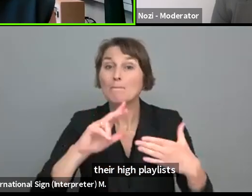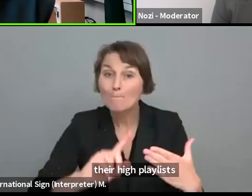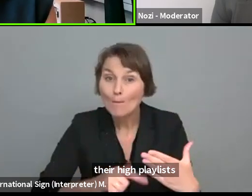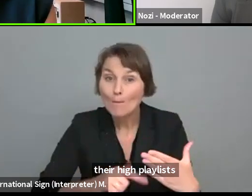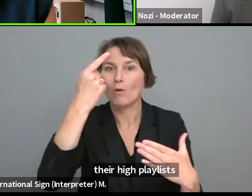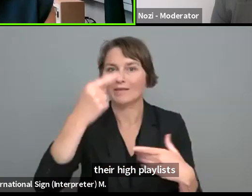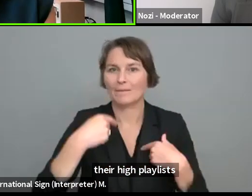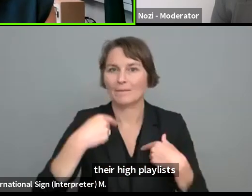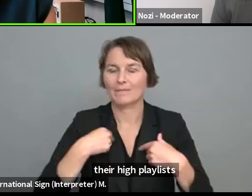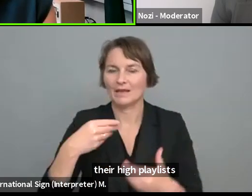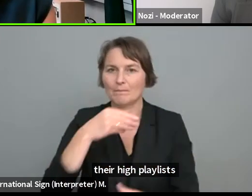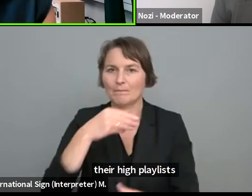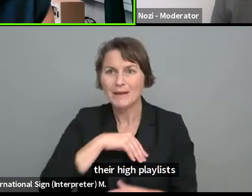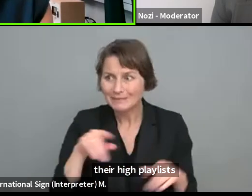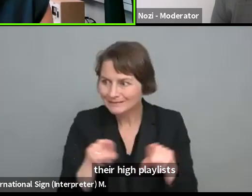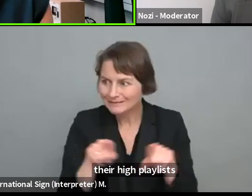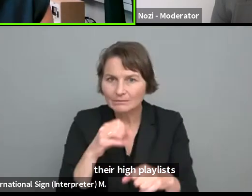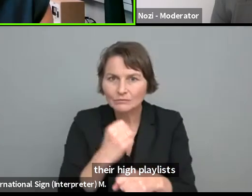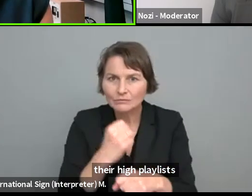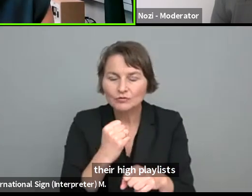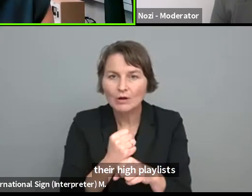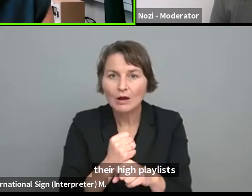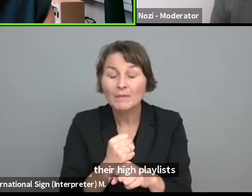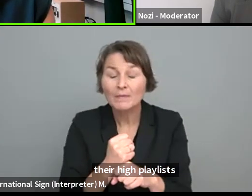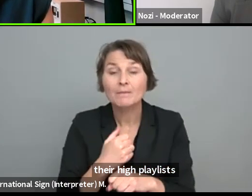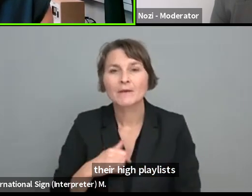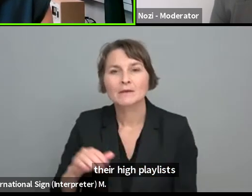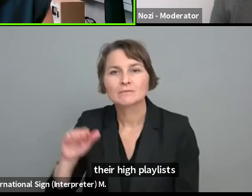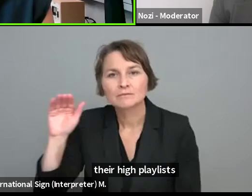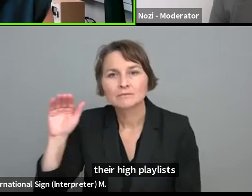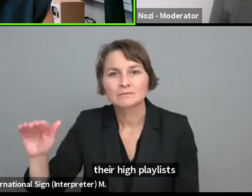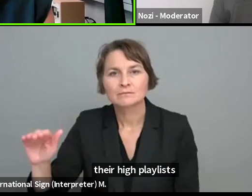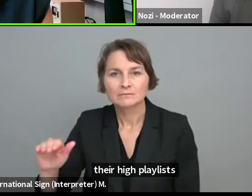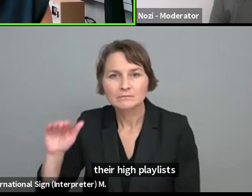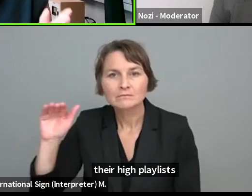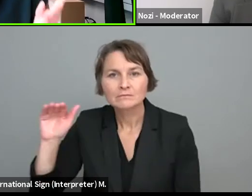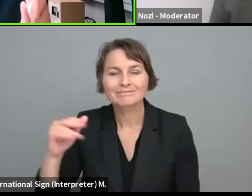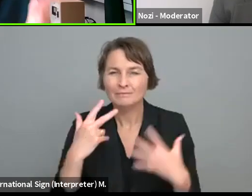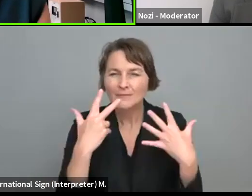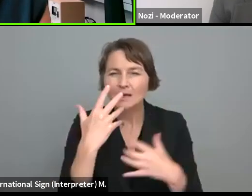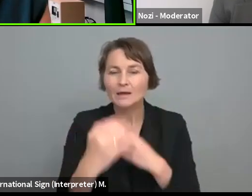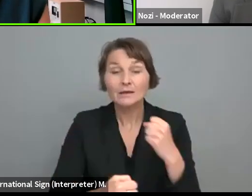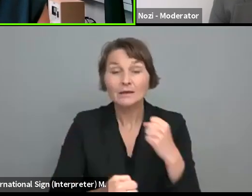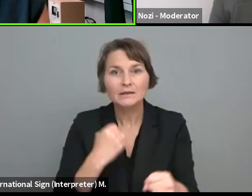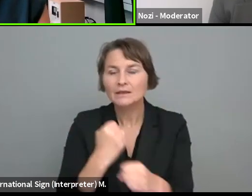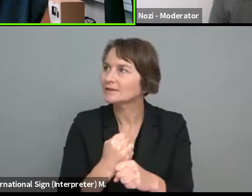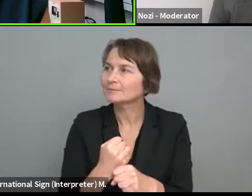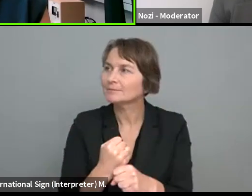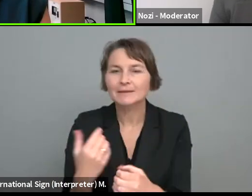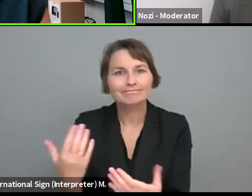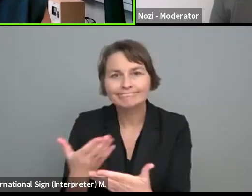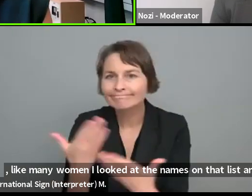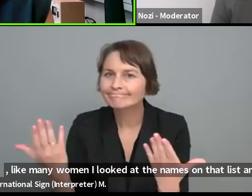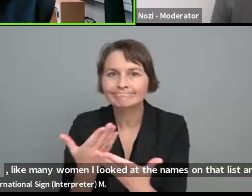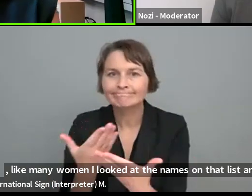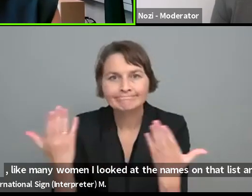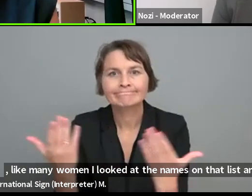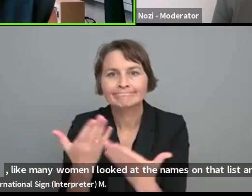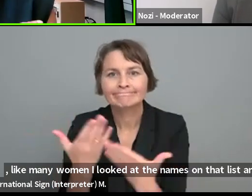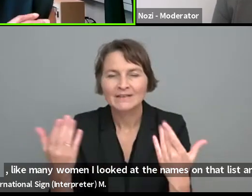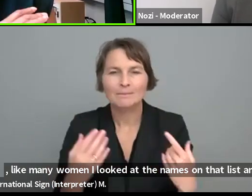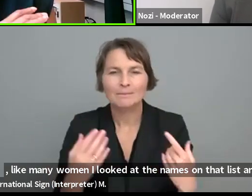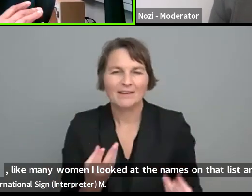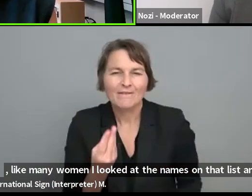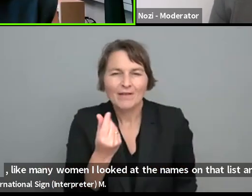knew, and I had been asking for 8 years since I started in this job, Newswatch, for my pay to go up. You know, when you have an instinct.